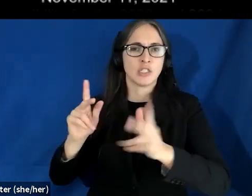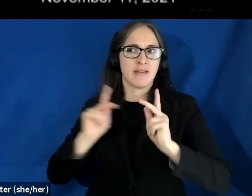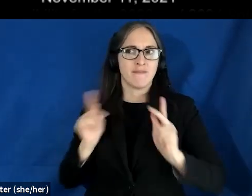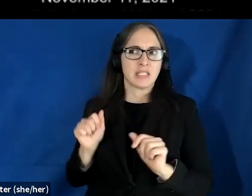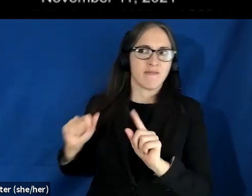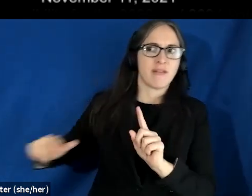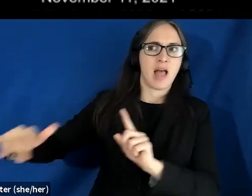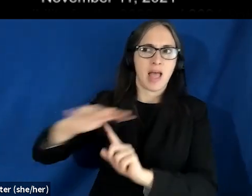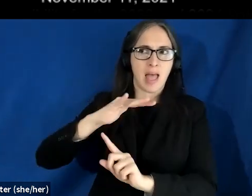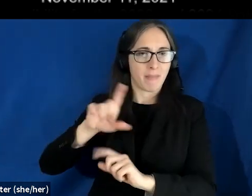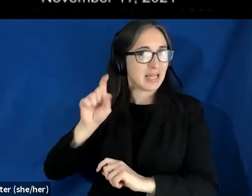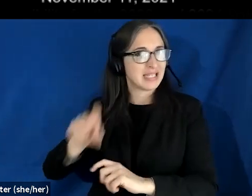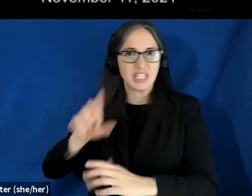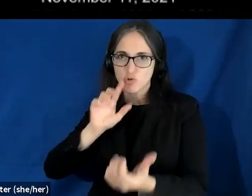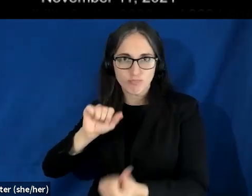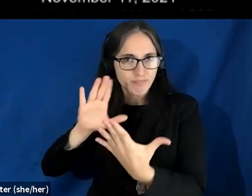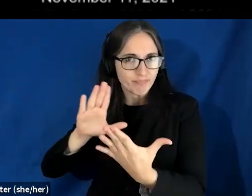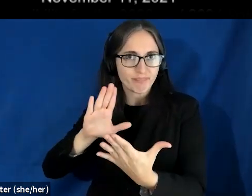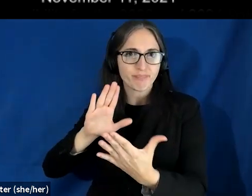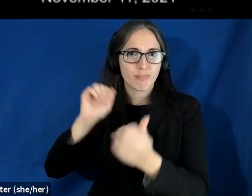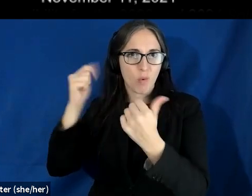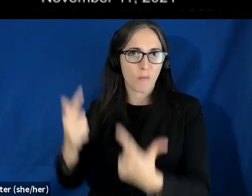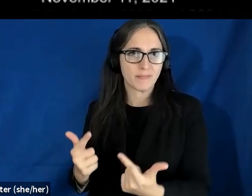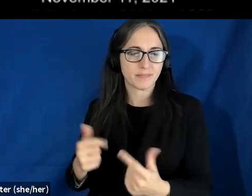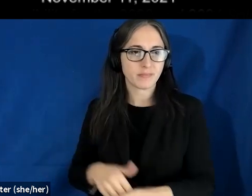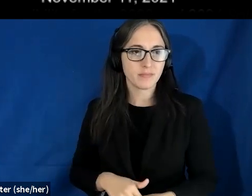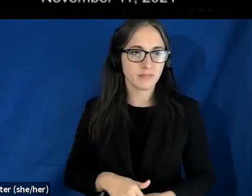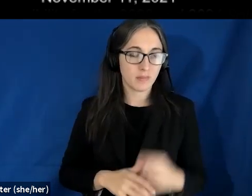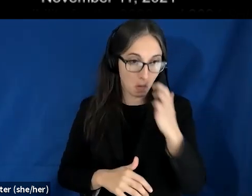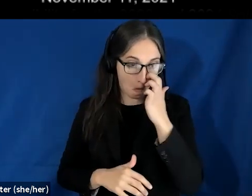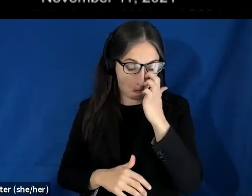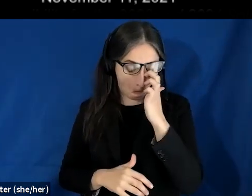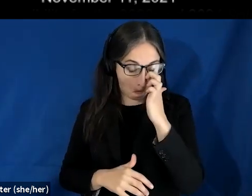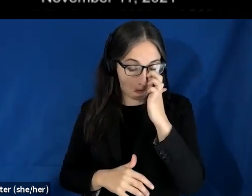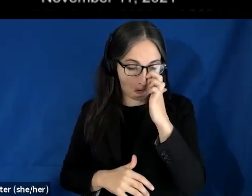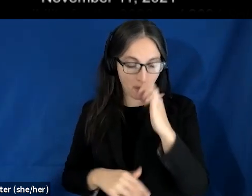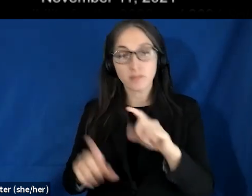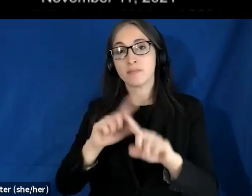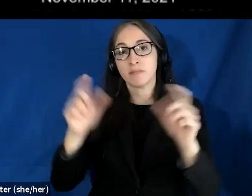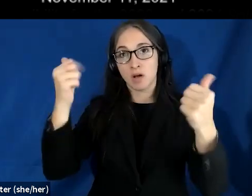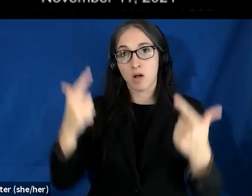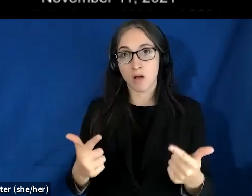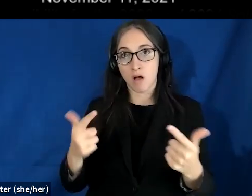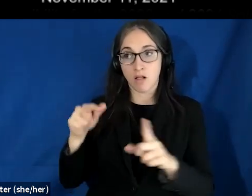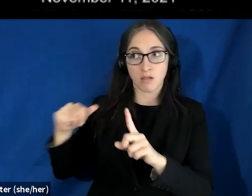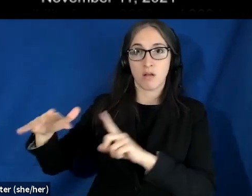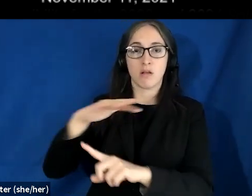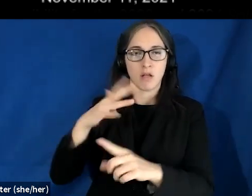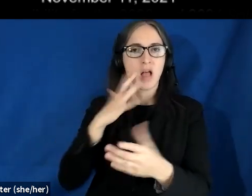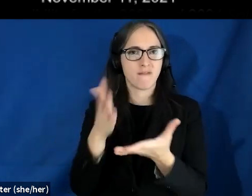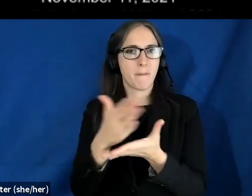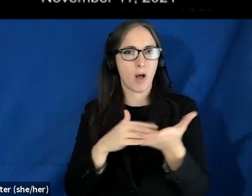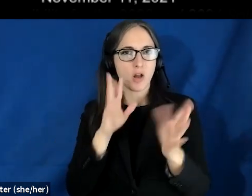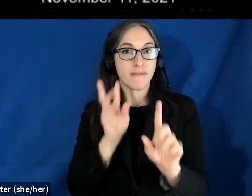forth, we need to address all. But in all cases, there's an aspect of the application that has to do with